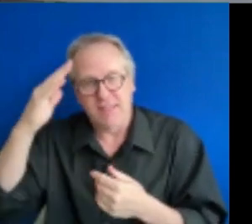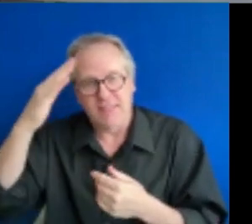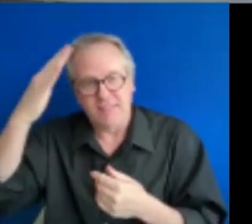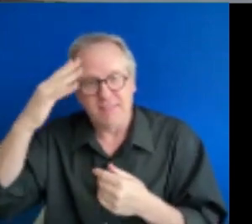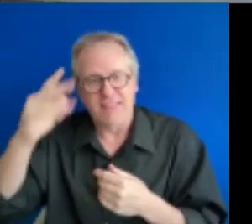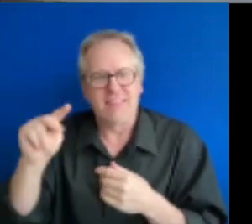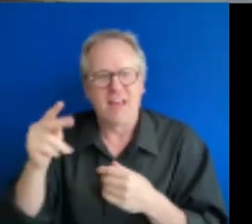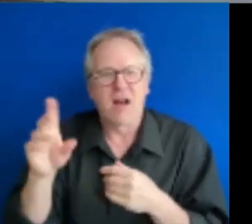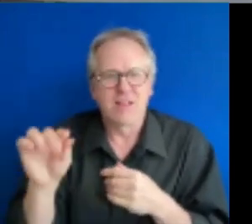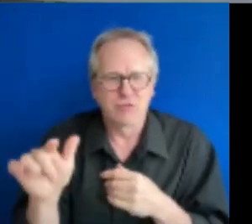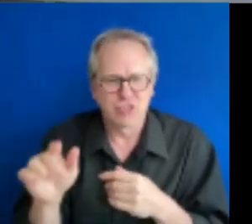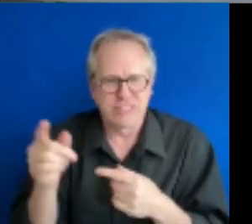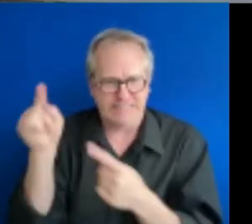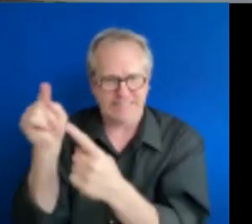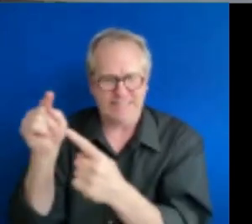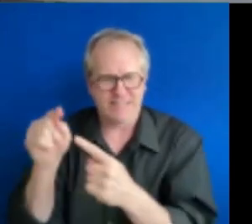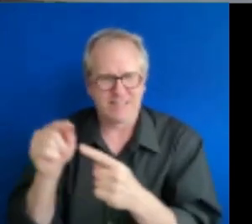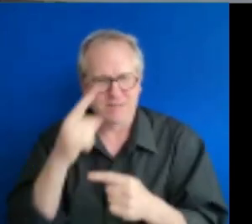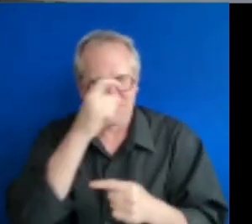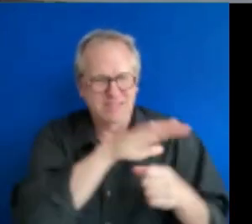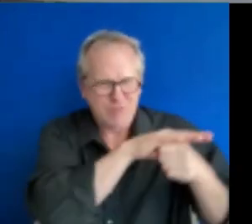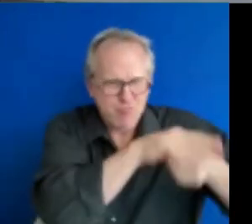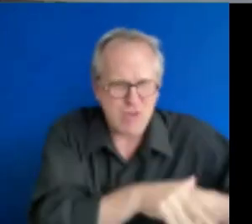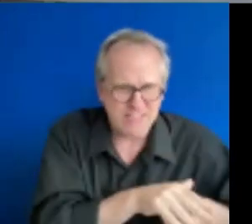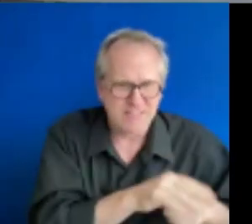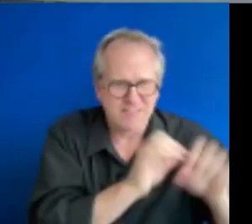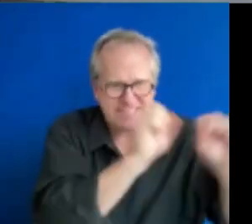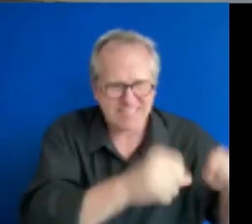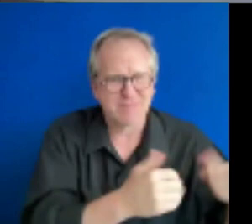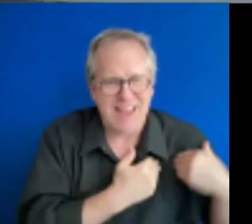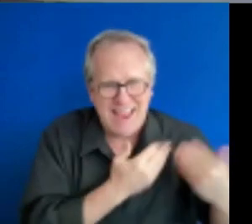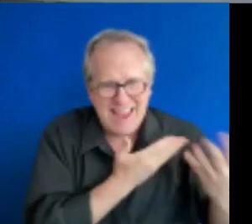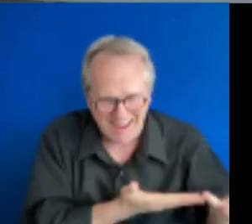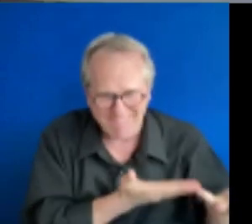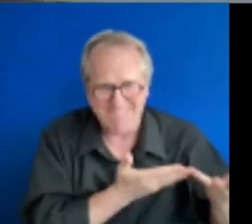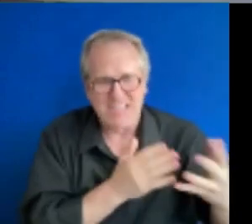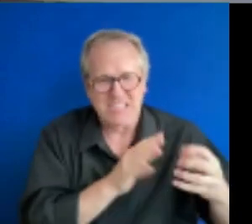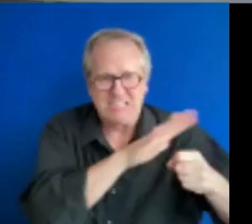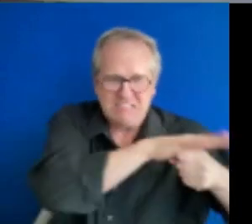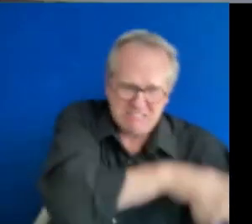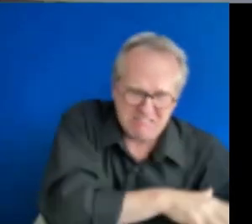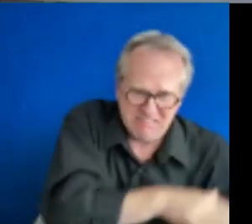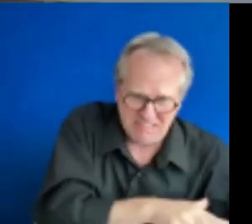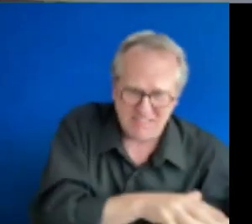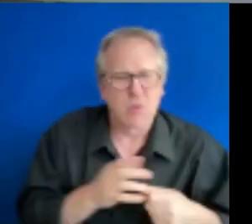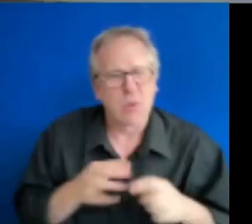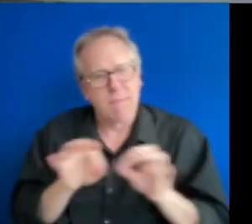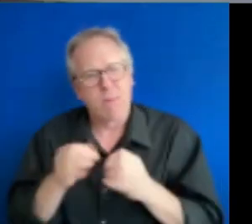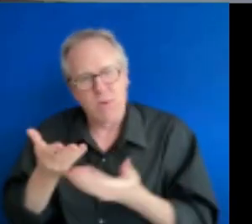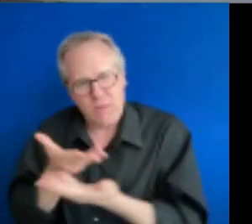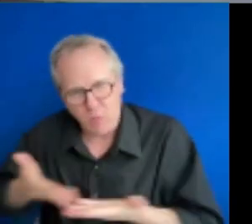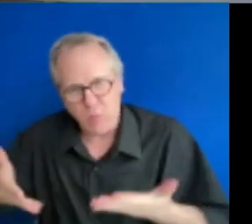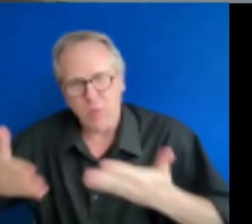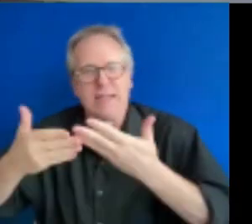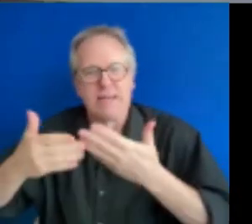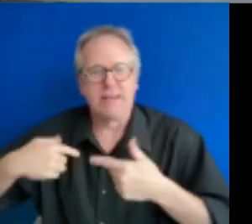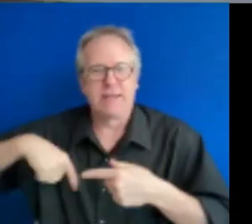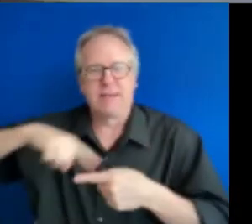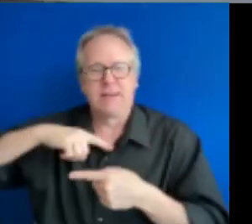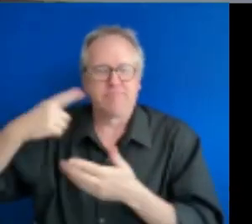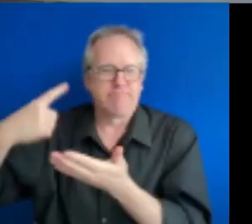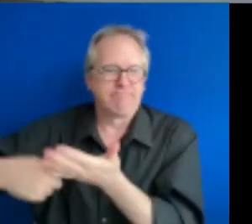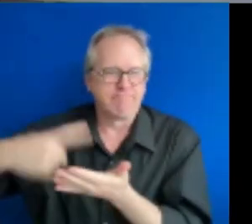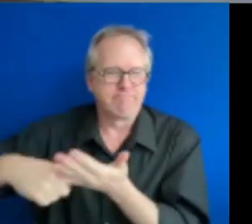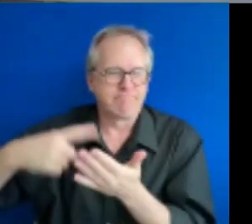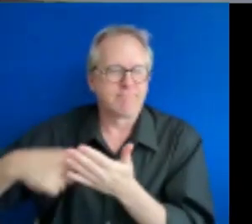these oppressive systems that we have in the world. And so I just wanted to see if you had any